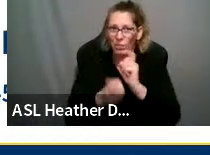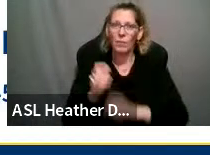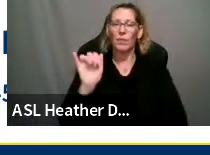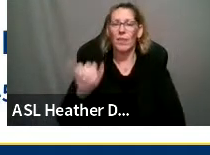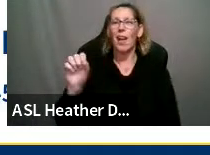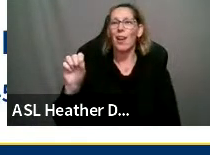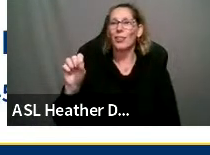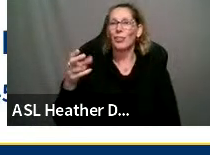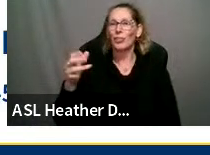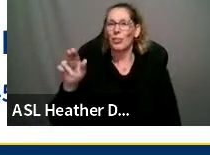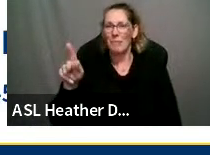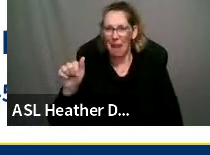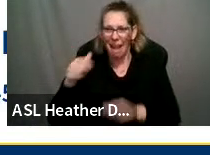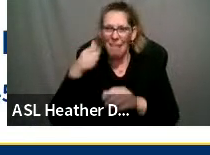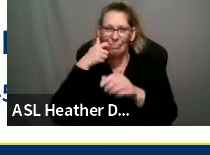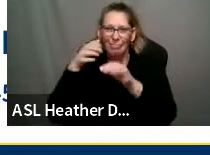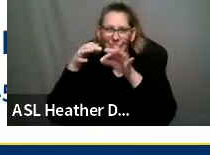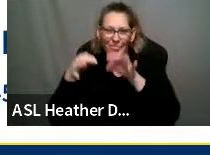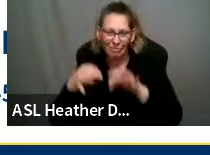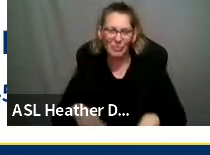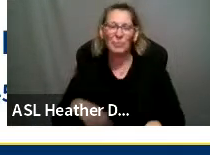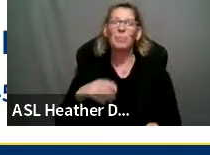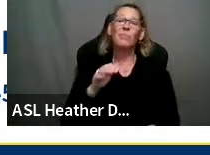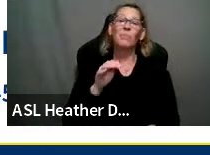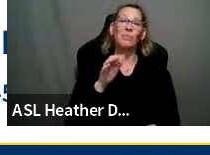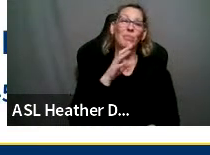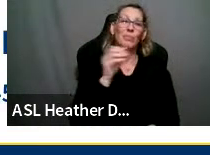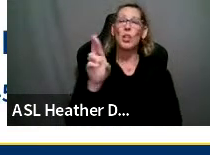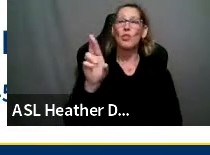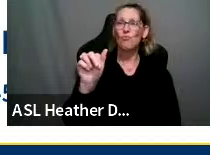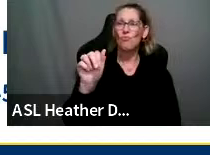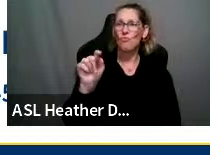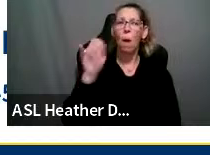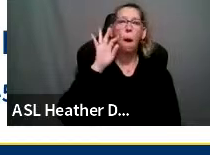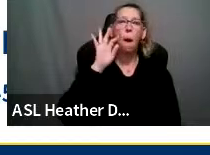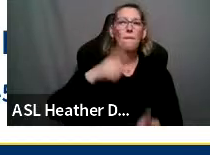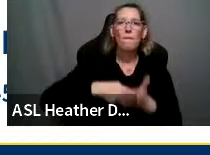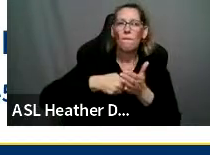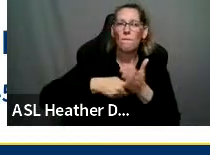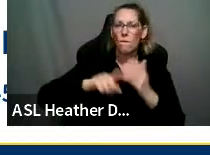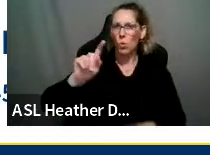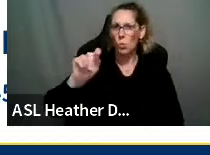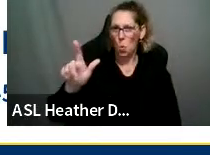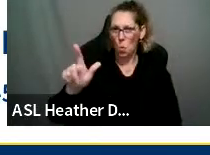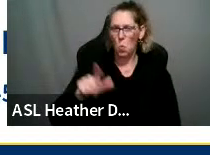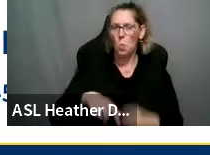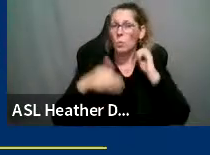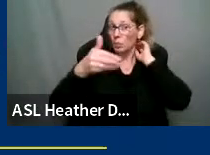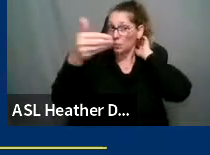quickly went through, as well as the variable rate tolling in the program area. Next slide.